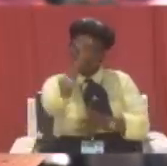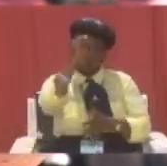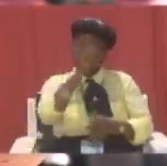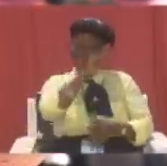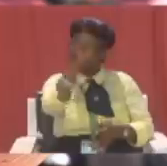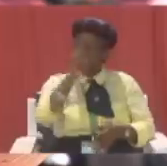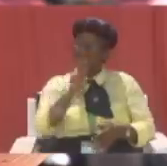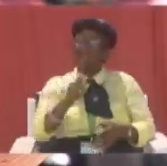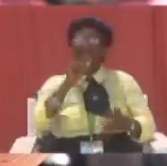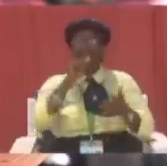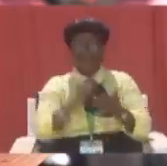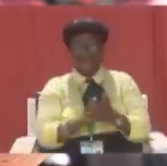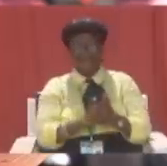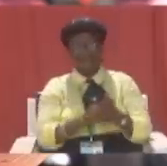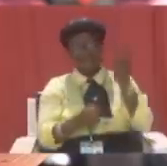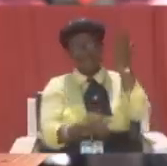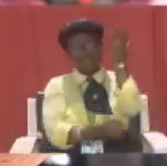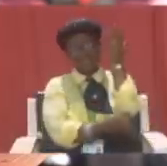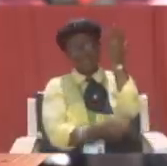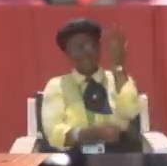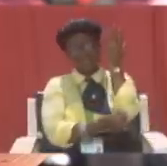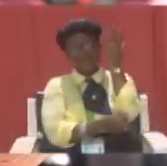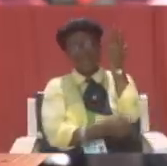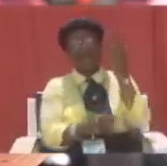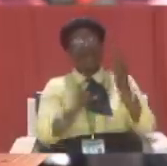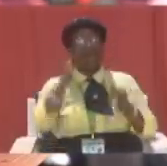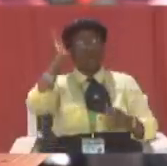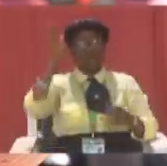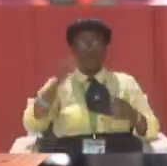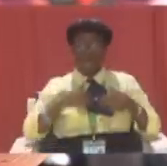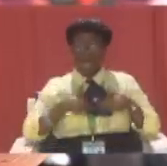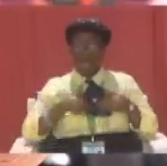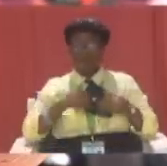that Sarah would have a son?